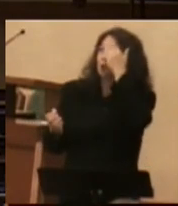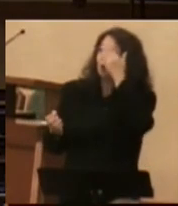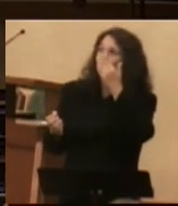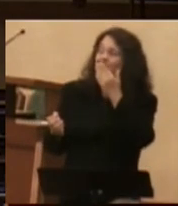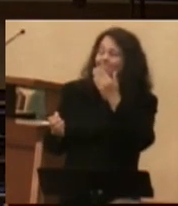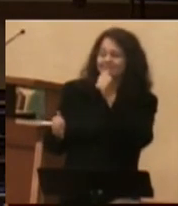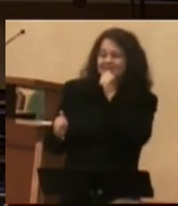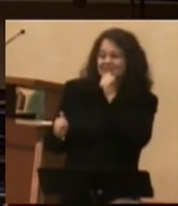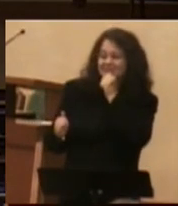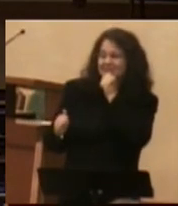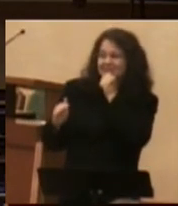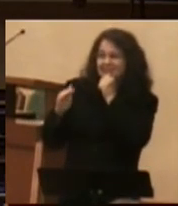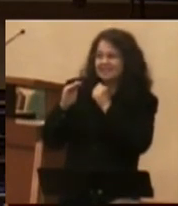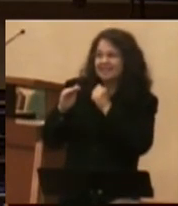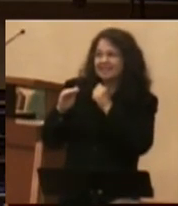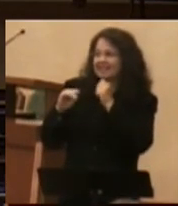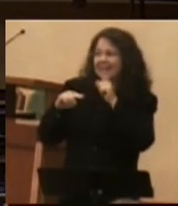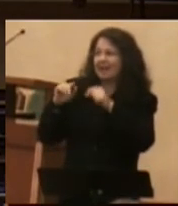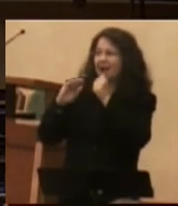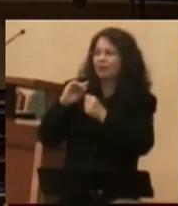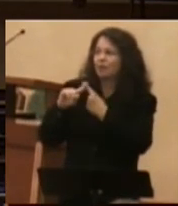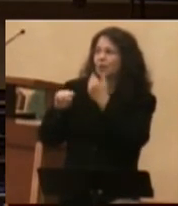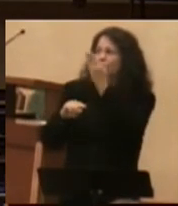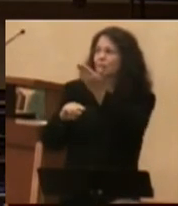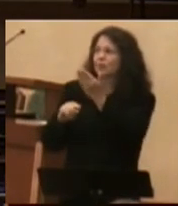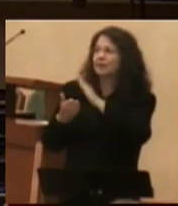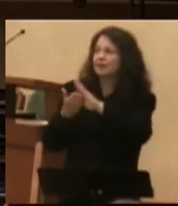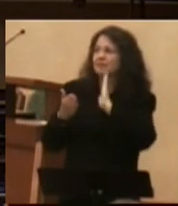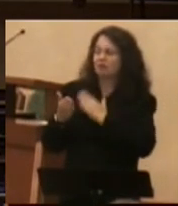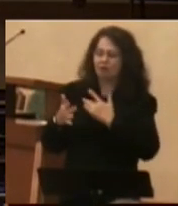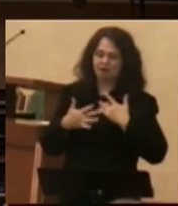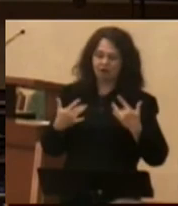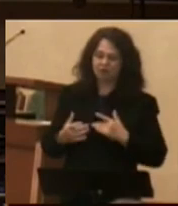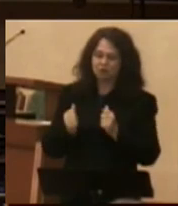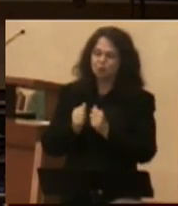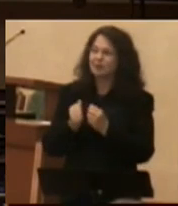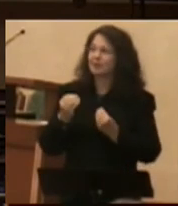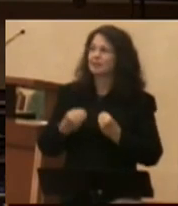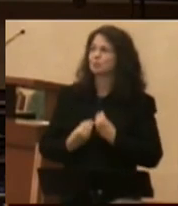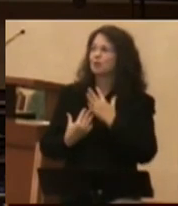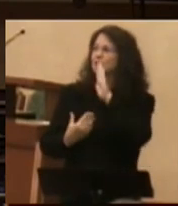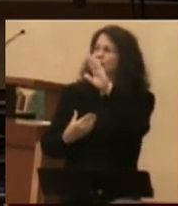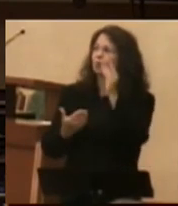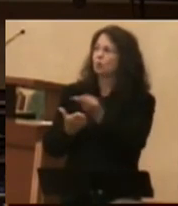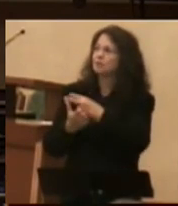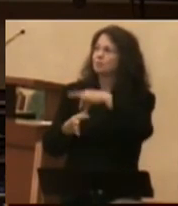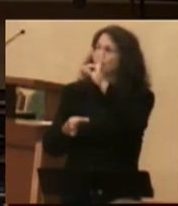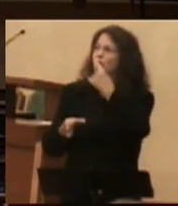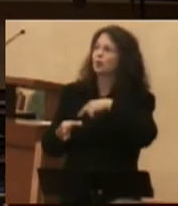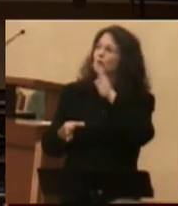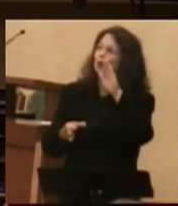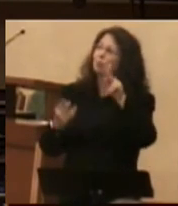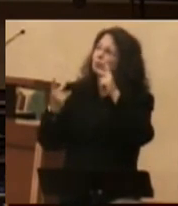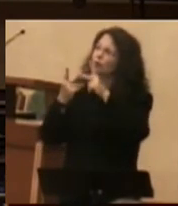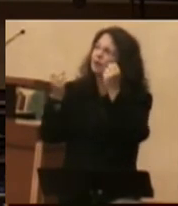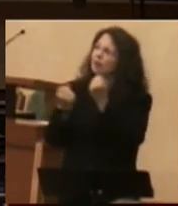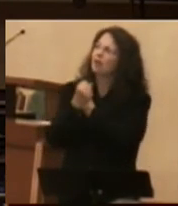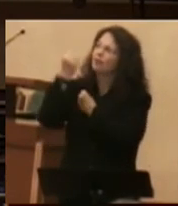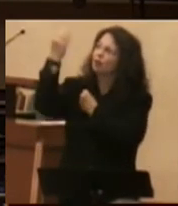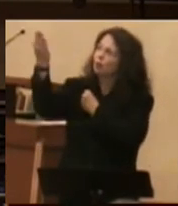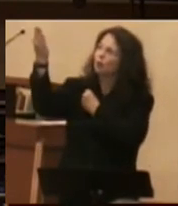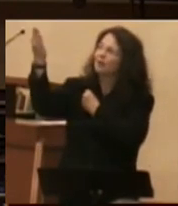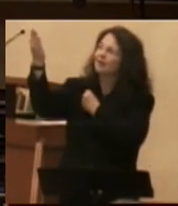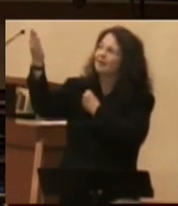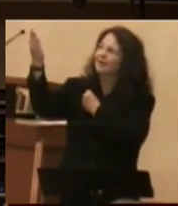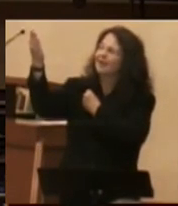no secrets are hid, cleanse the thoughts of our hearts by the inspiration of your Holy Spirit, that we may perfectly love you